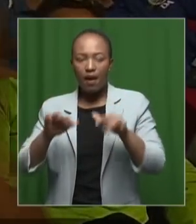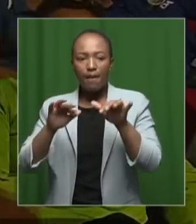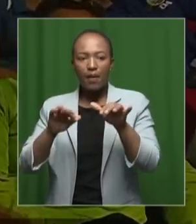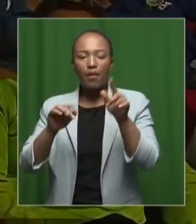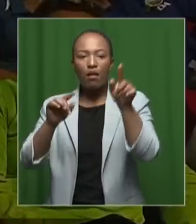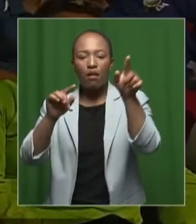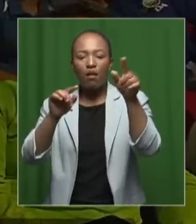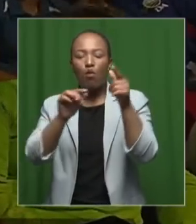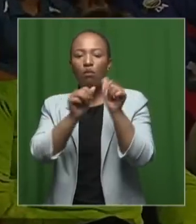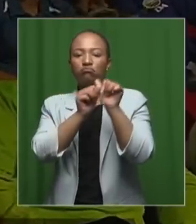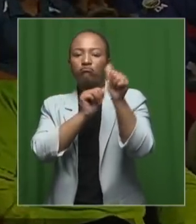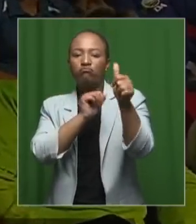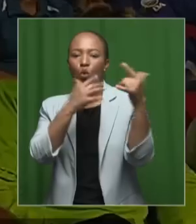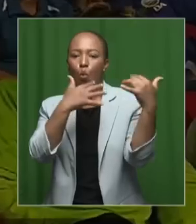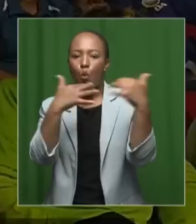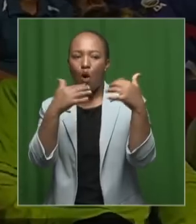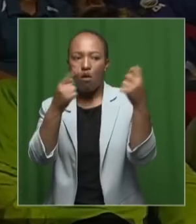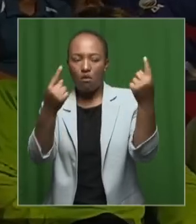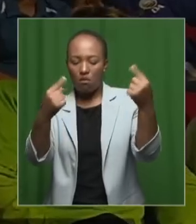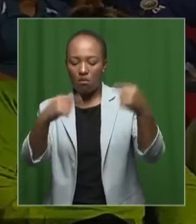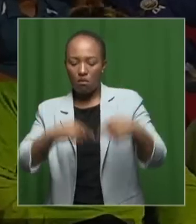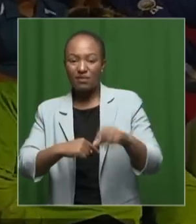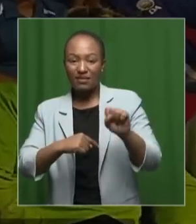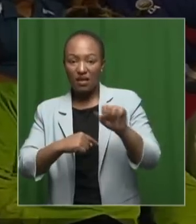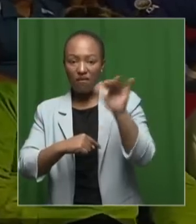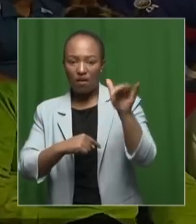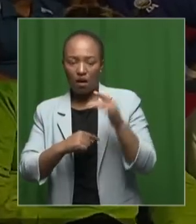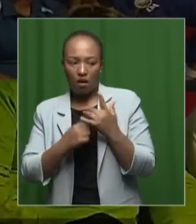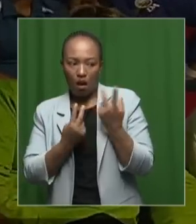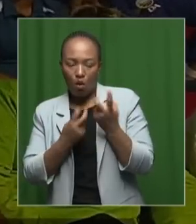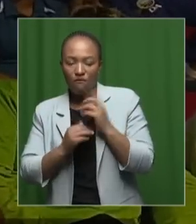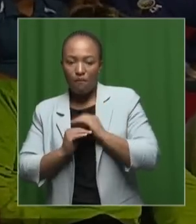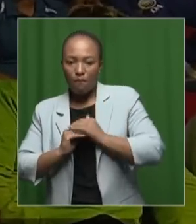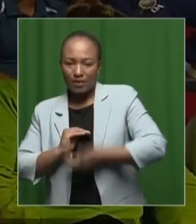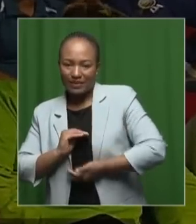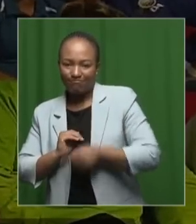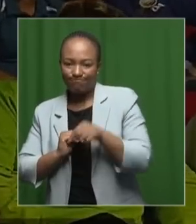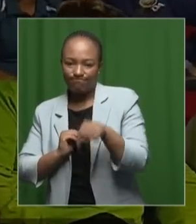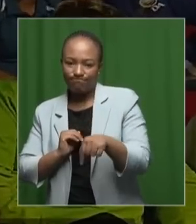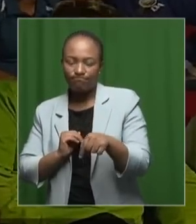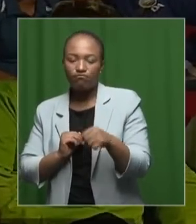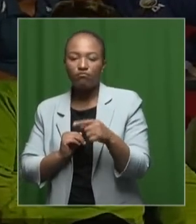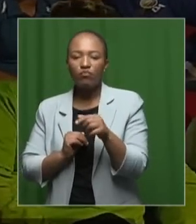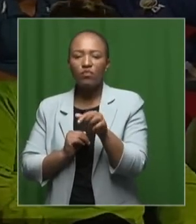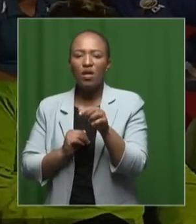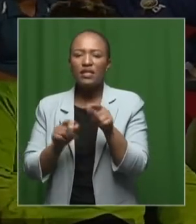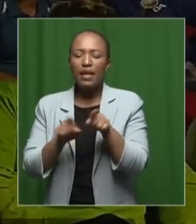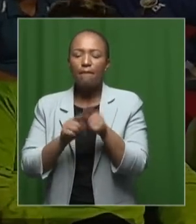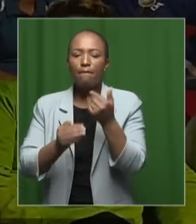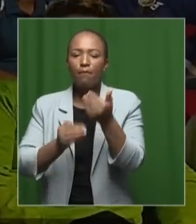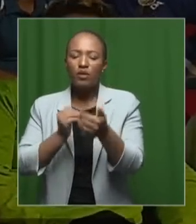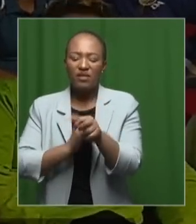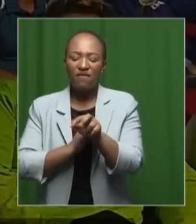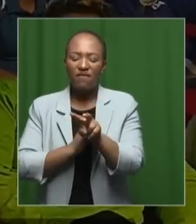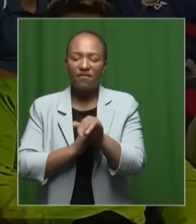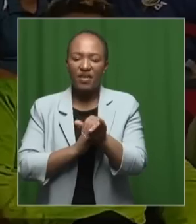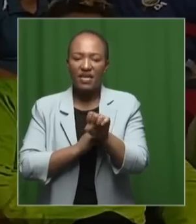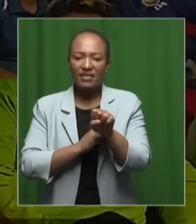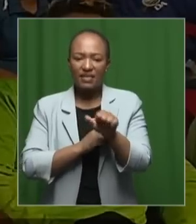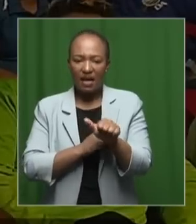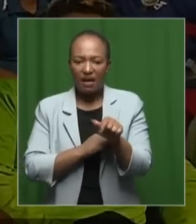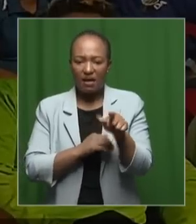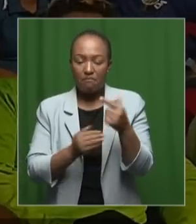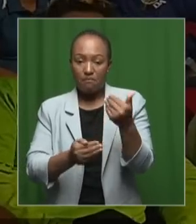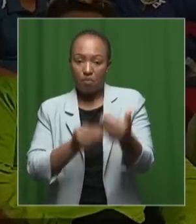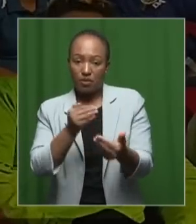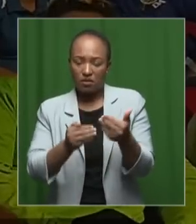protection works to change the system and to simplify the visa process. So my question to you is, don't you